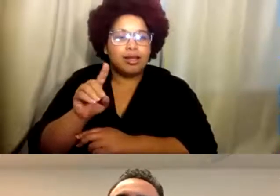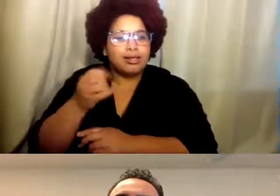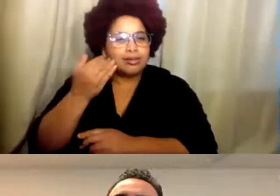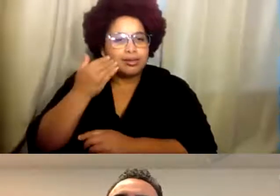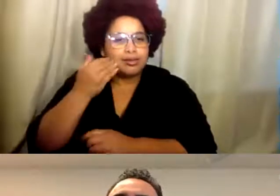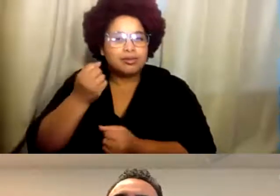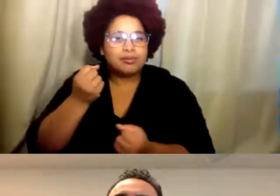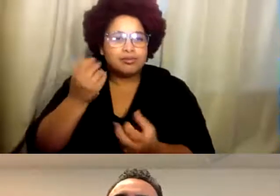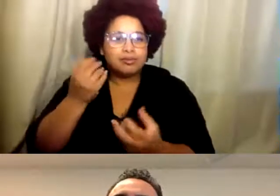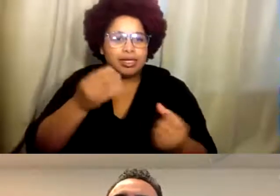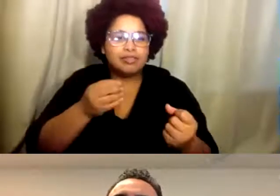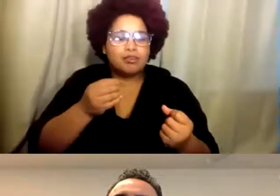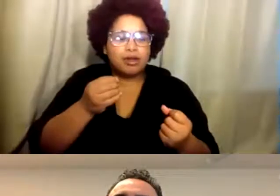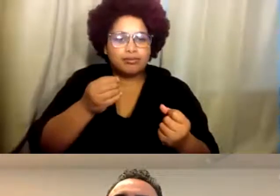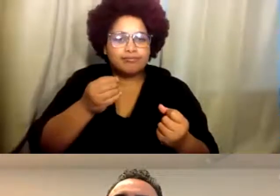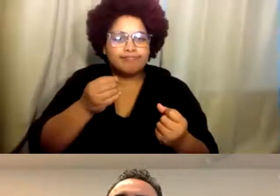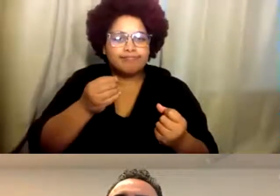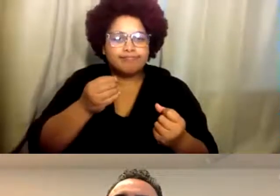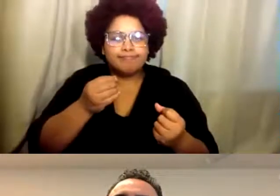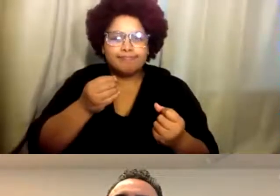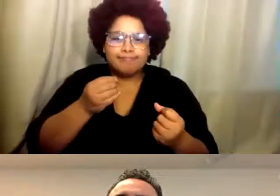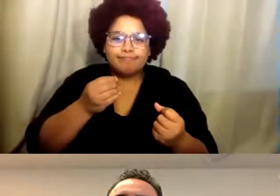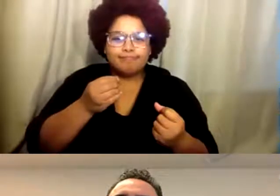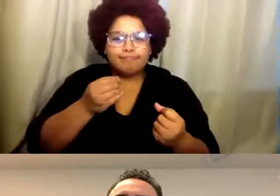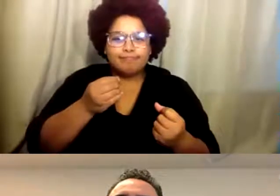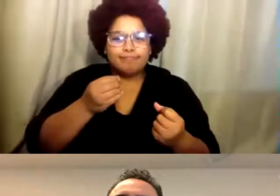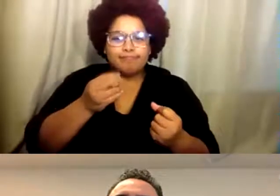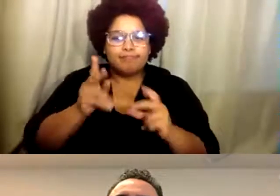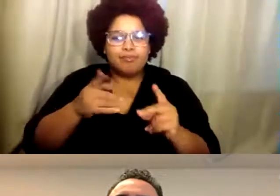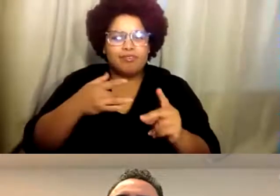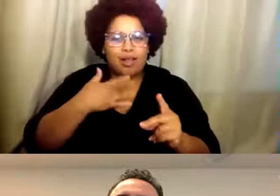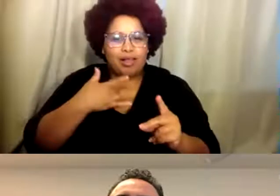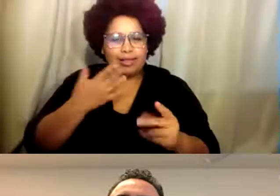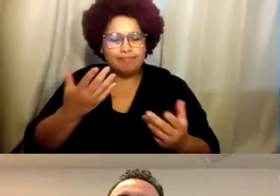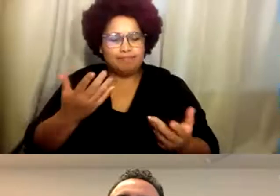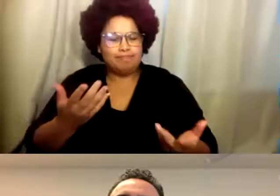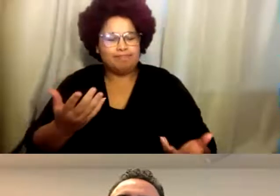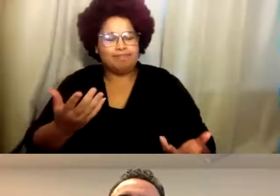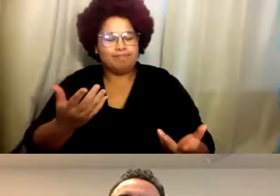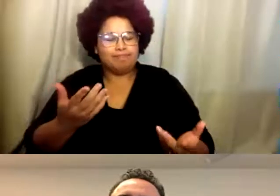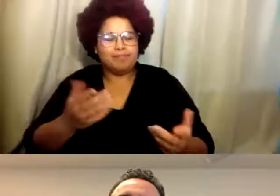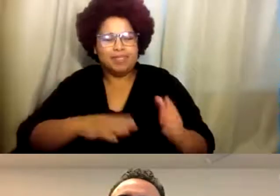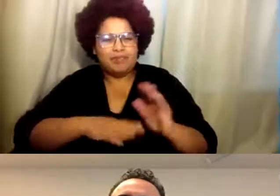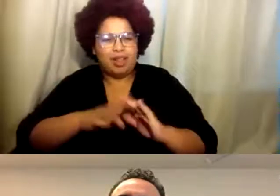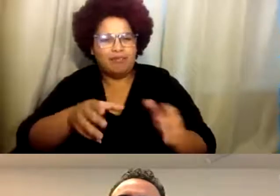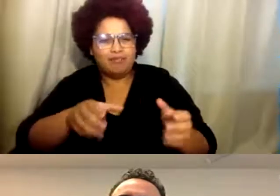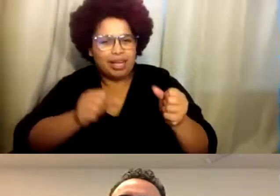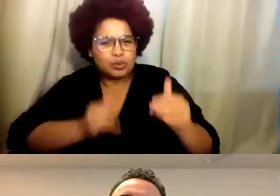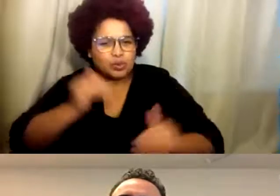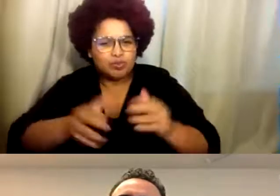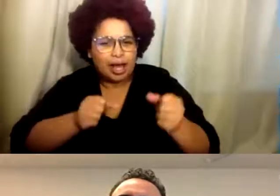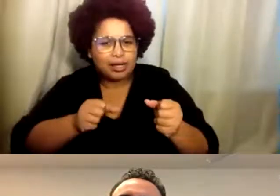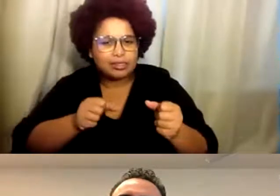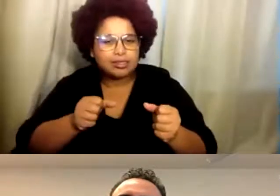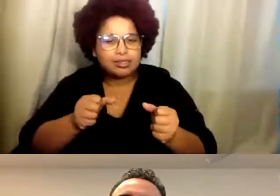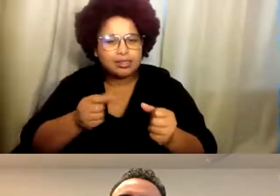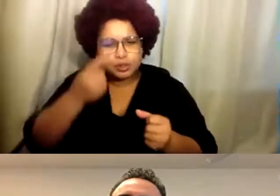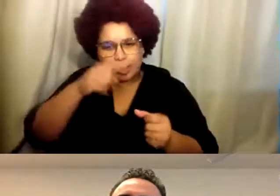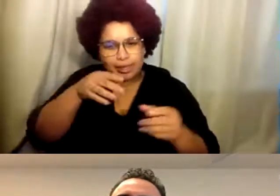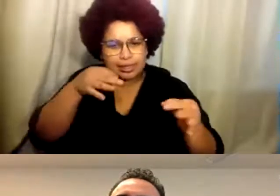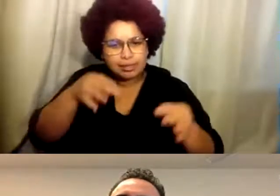were developed and approved. Can you explain how scientists made sure the vaccines are safe and what exactly is emergency use